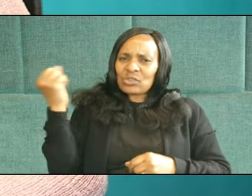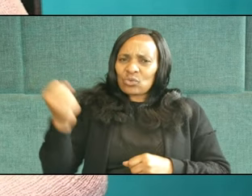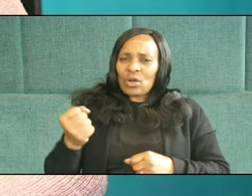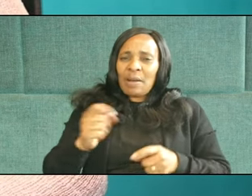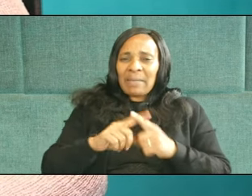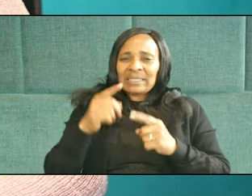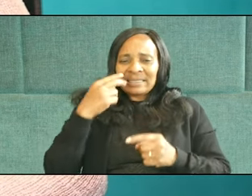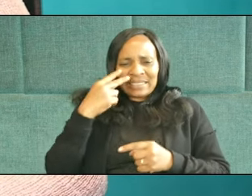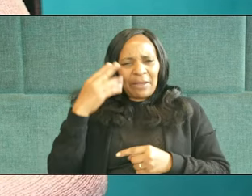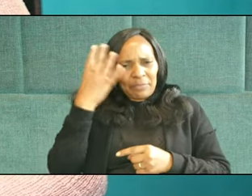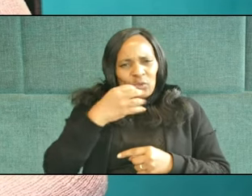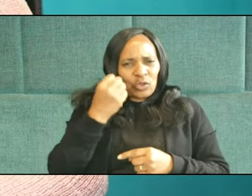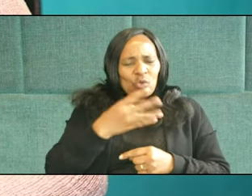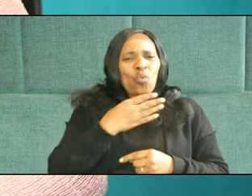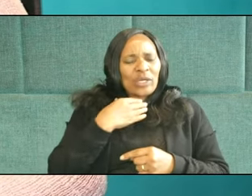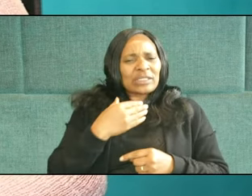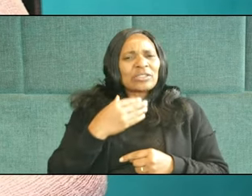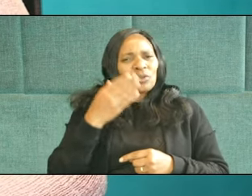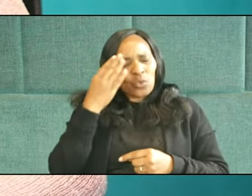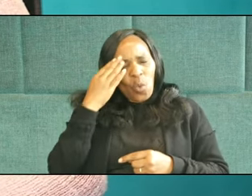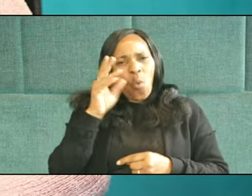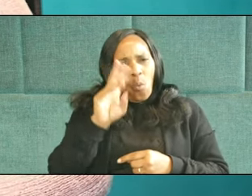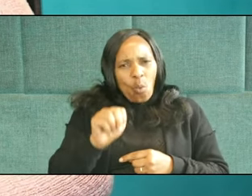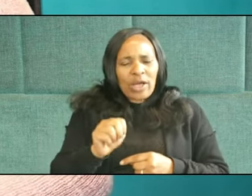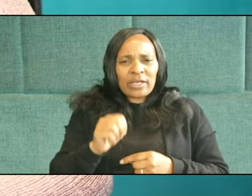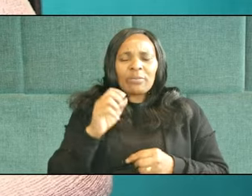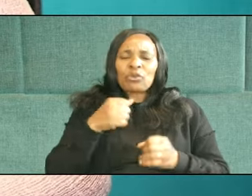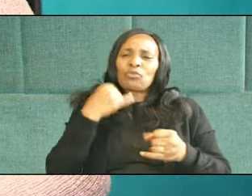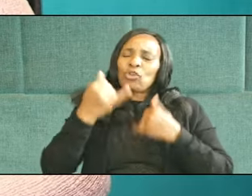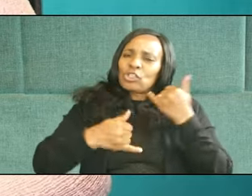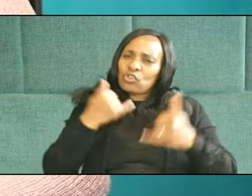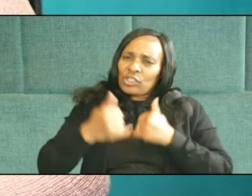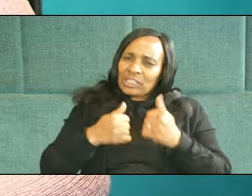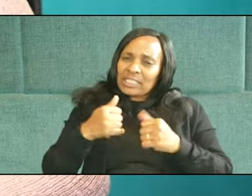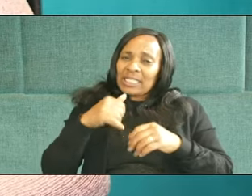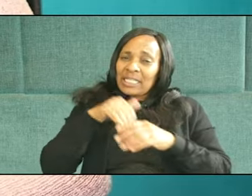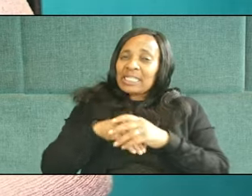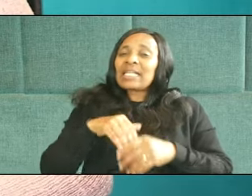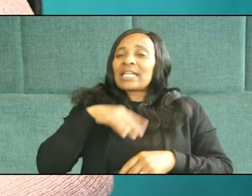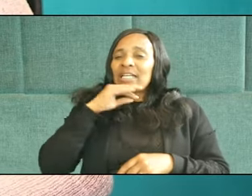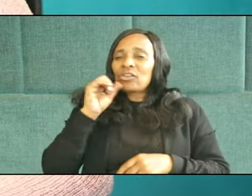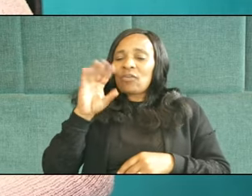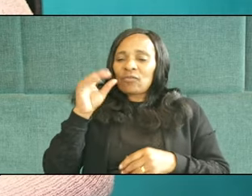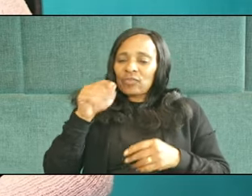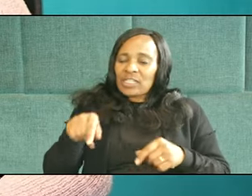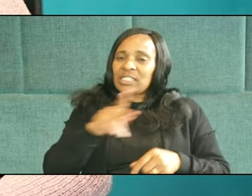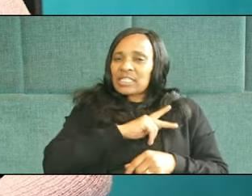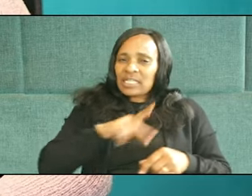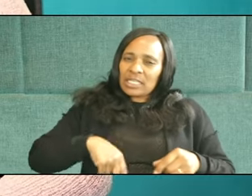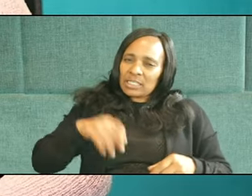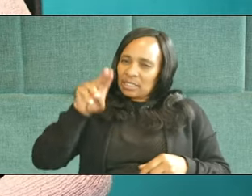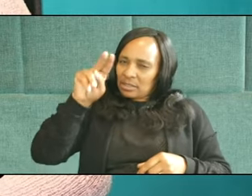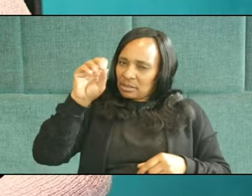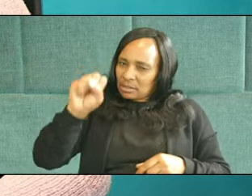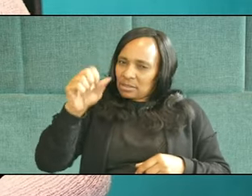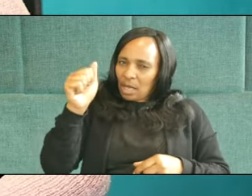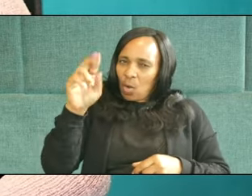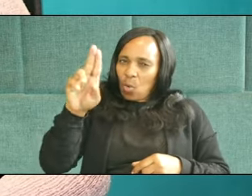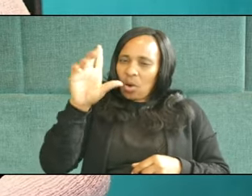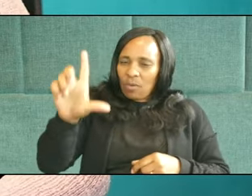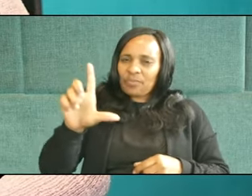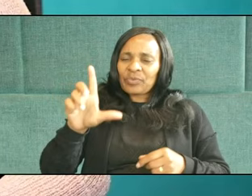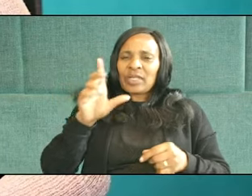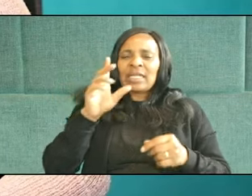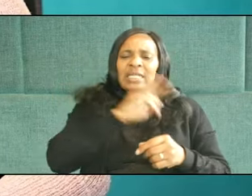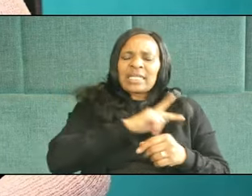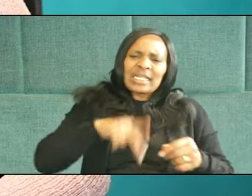beauty in Saul, and he wanted no one to rejoice over the death of Saul. So in summary, the whole story of today is talking about how David